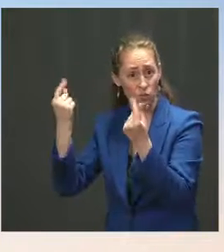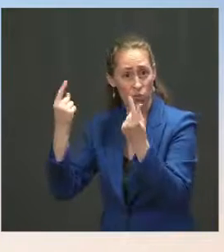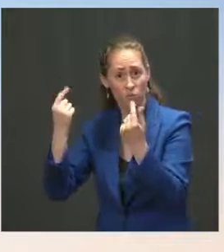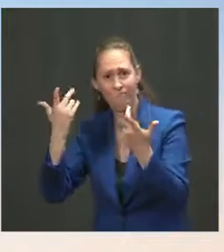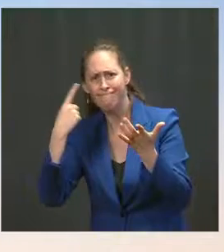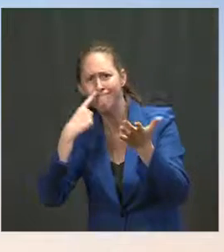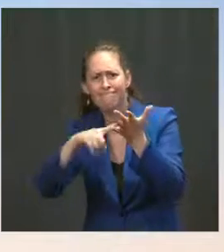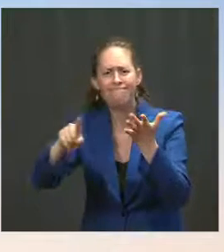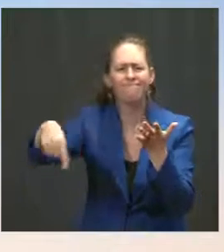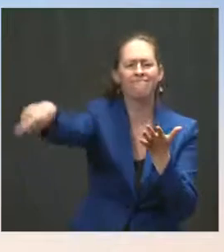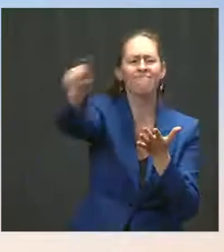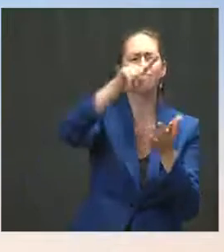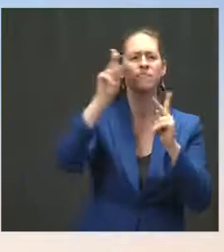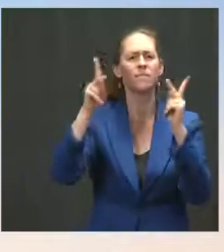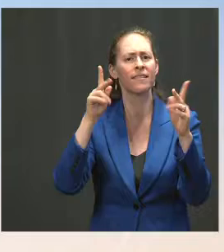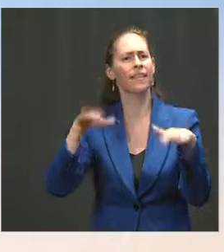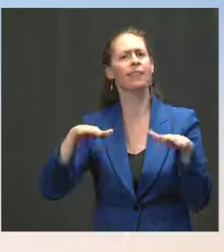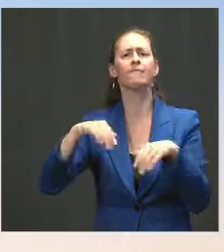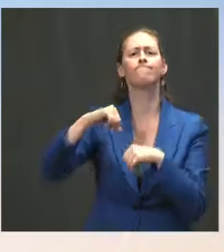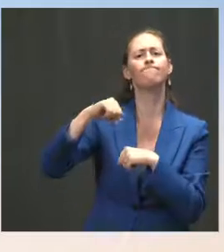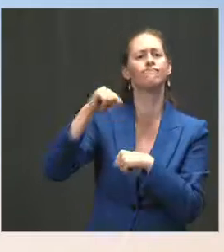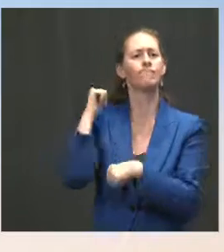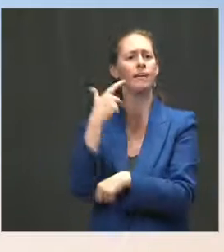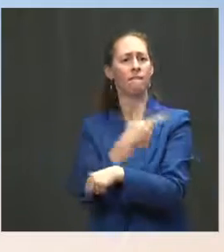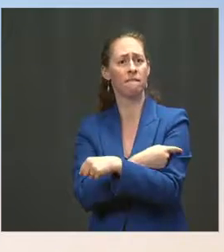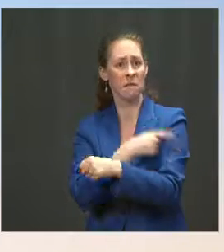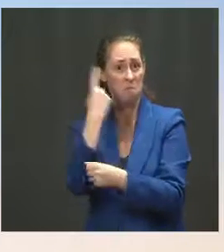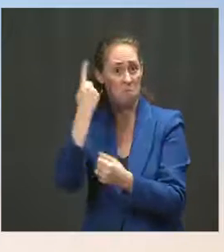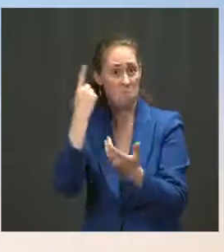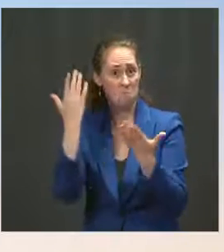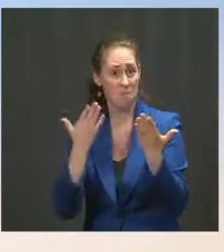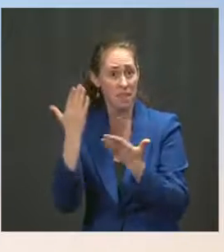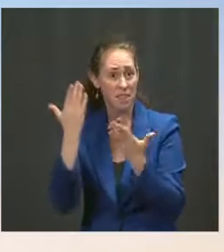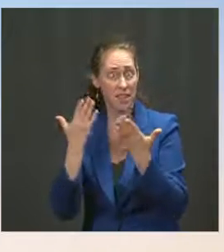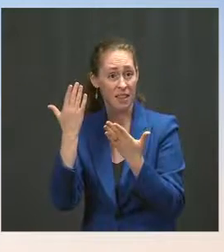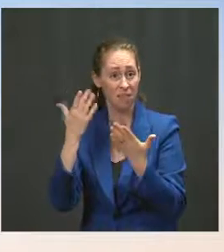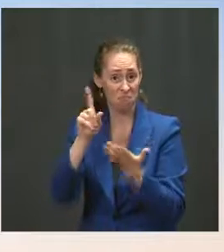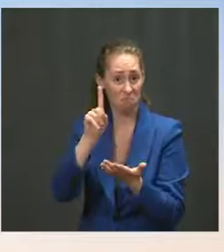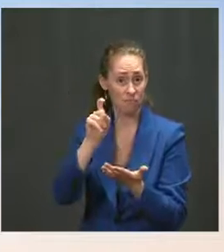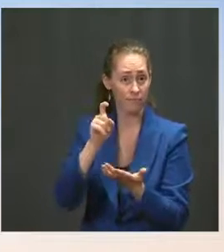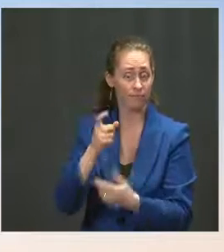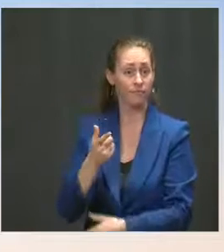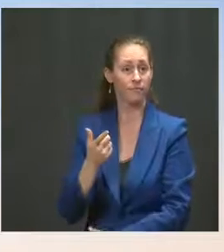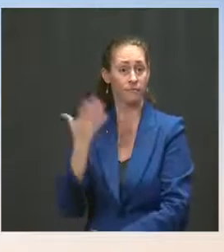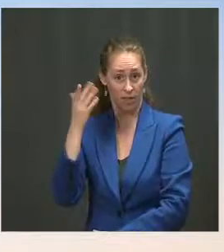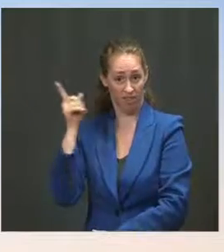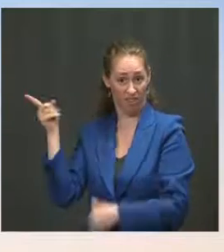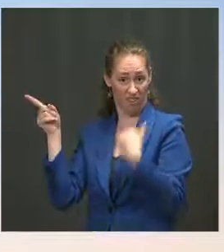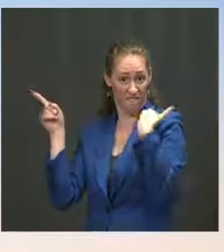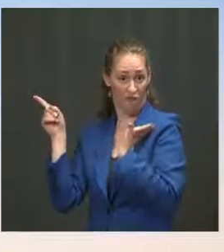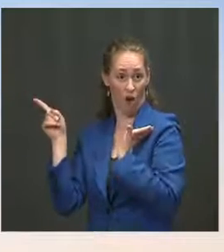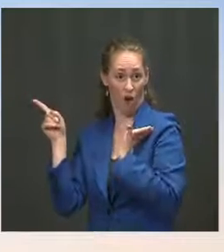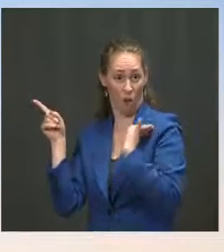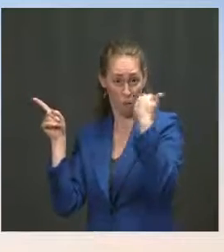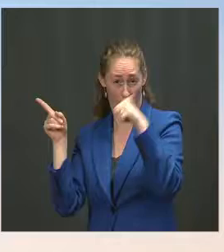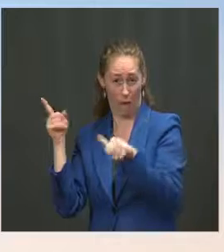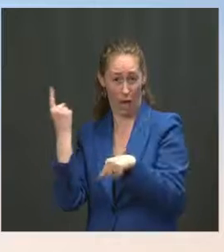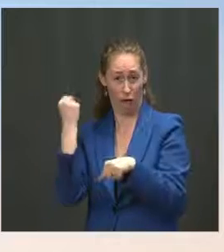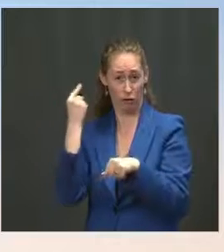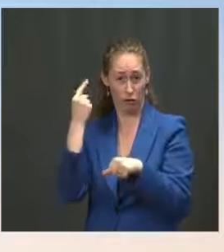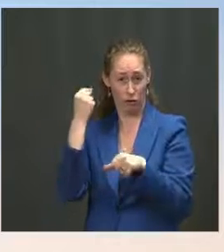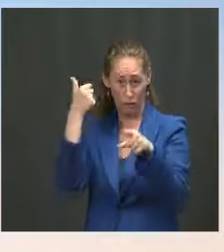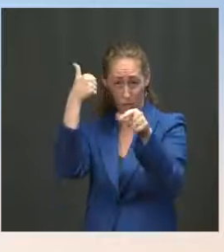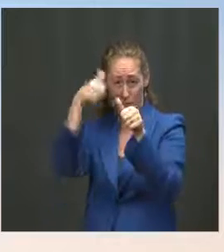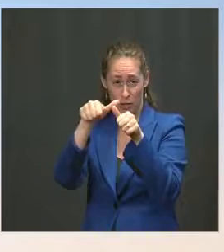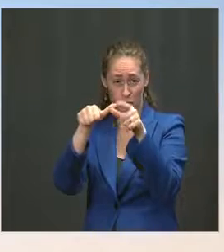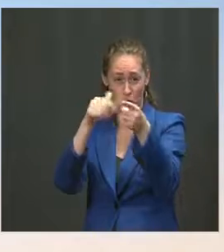to the possibility that he may have created some vaccine hesitancy when last year, around this time, the previous